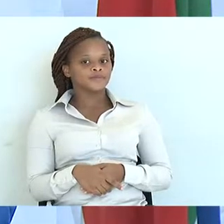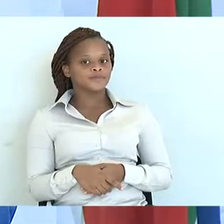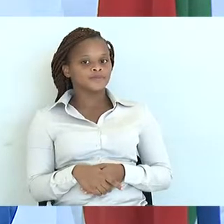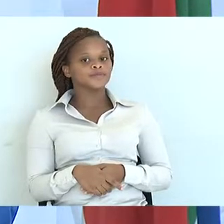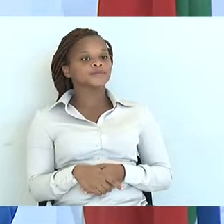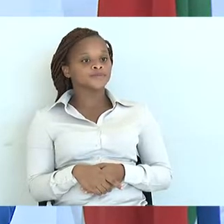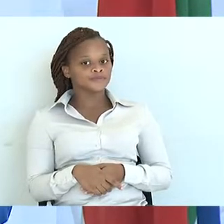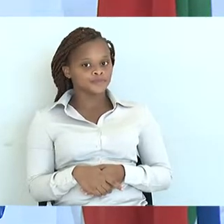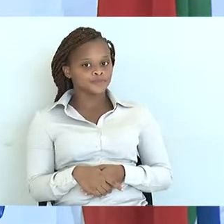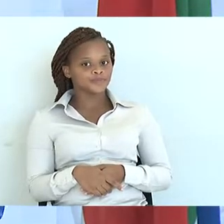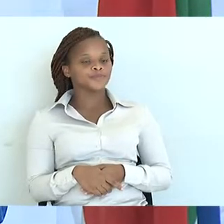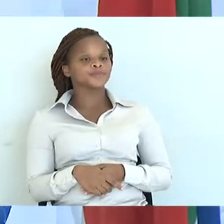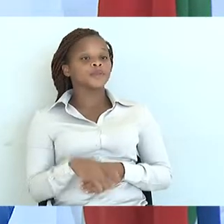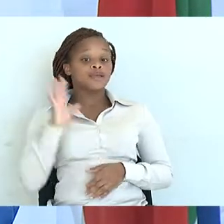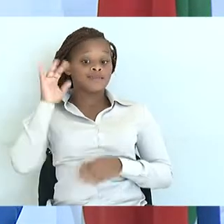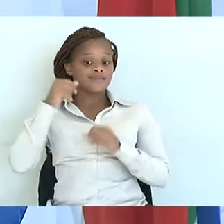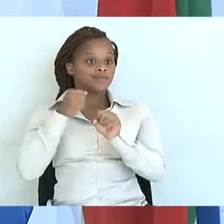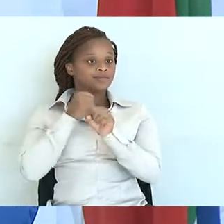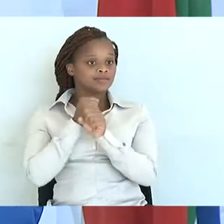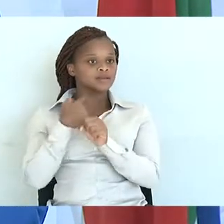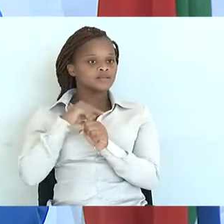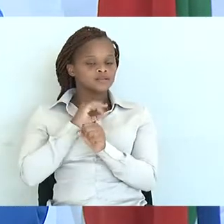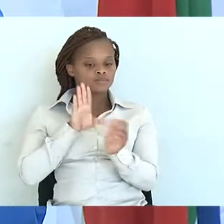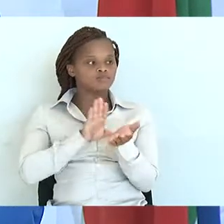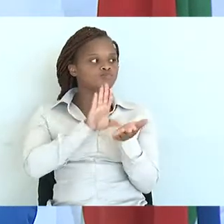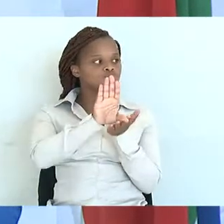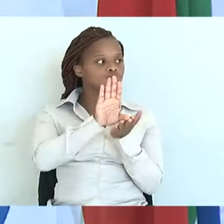i-cooperative ezokwenza i-fishing kwamakhoba e-Ward 2